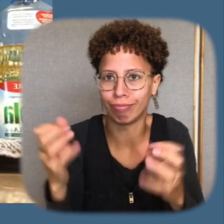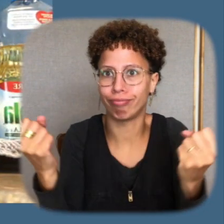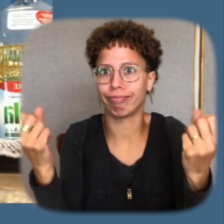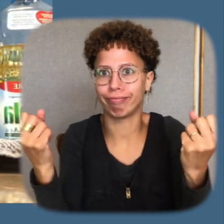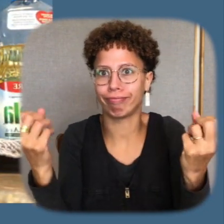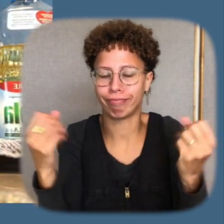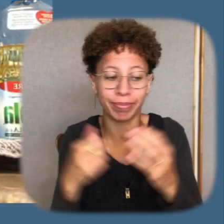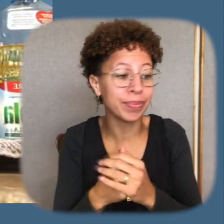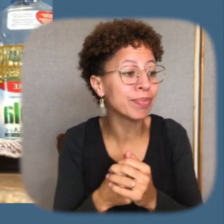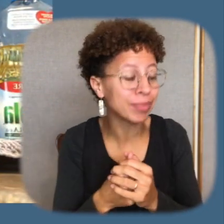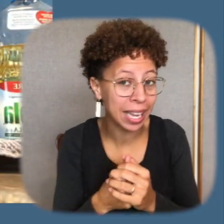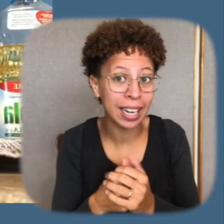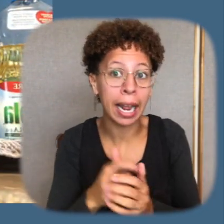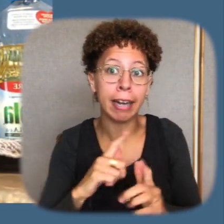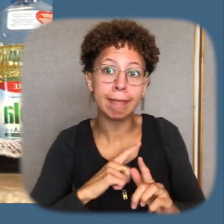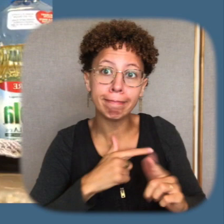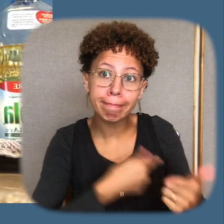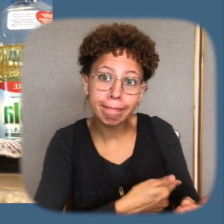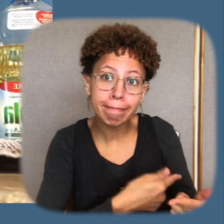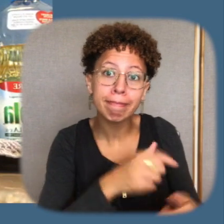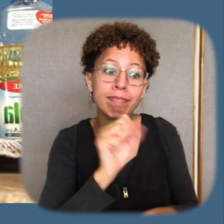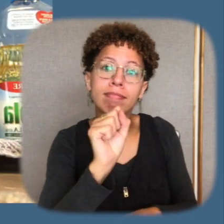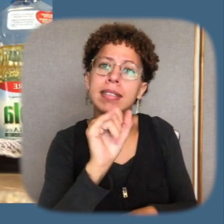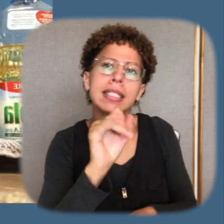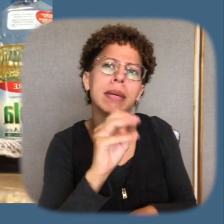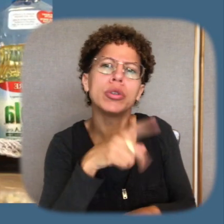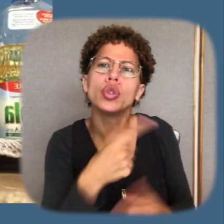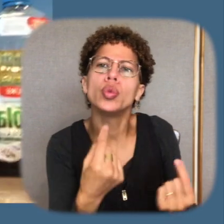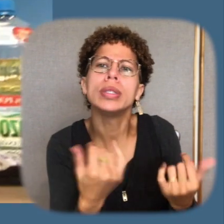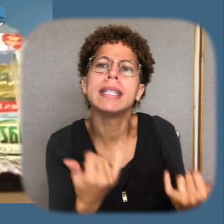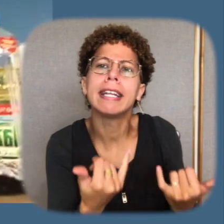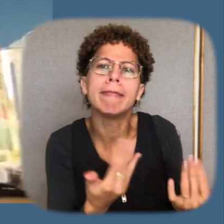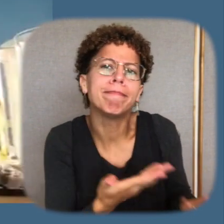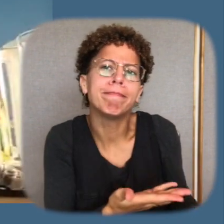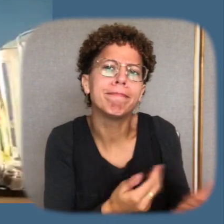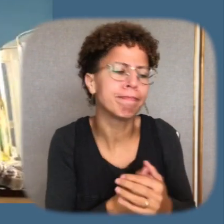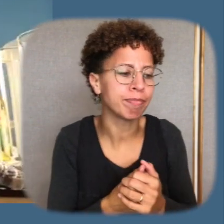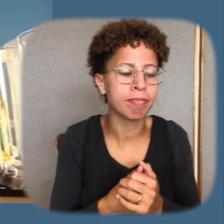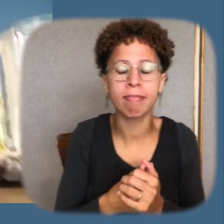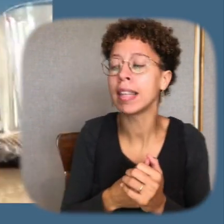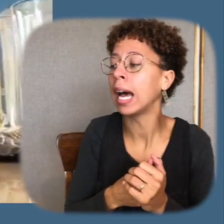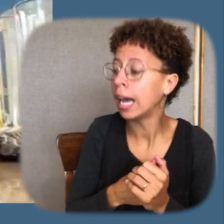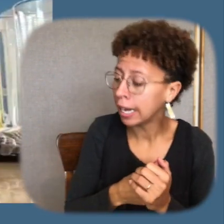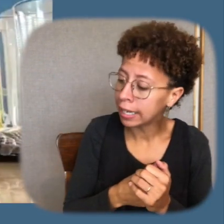right, so Simon, what have you got going on today?